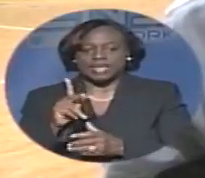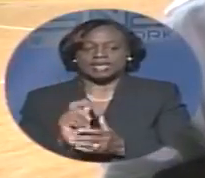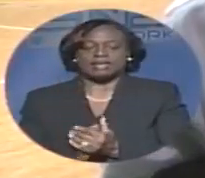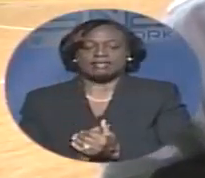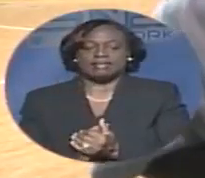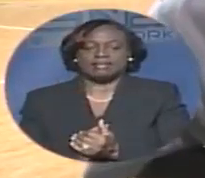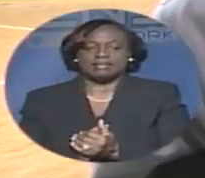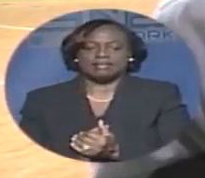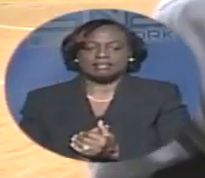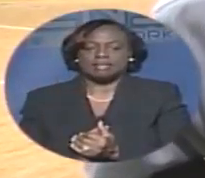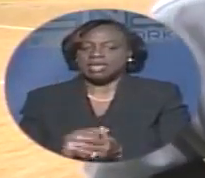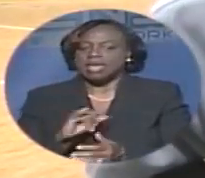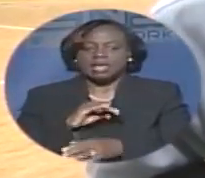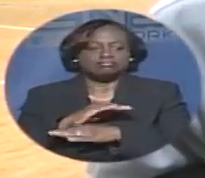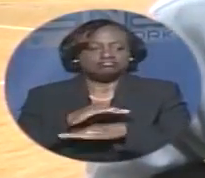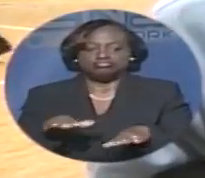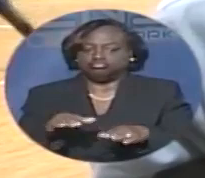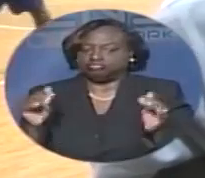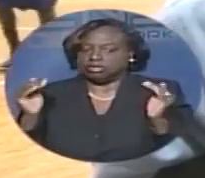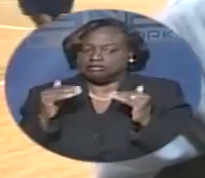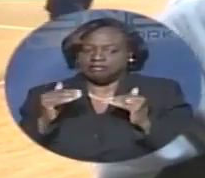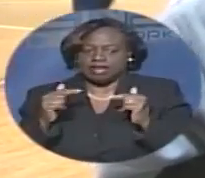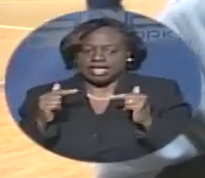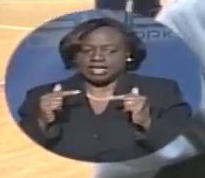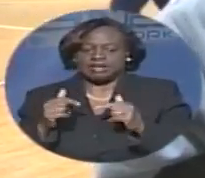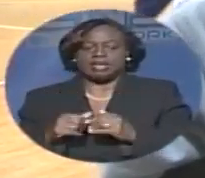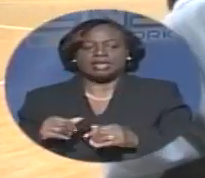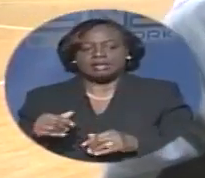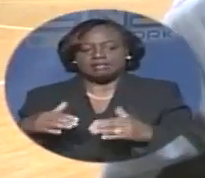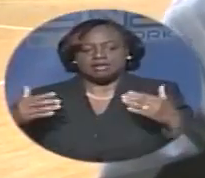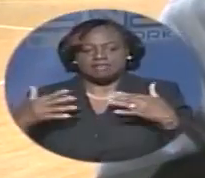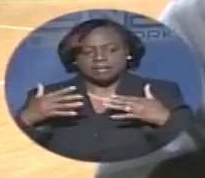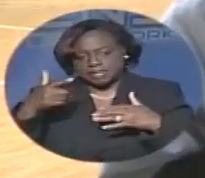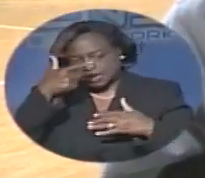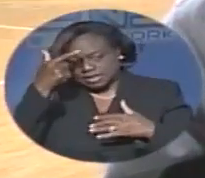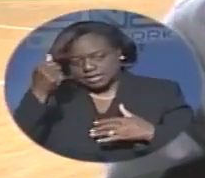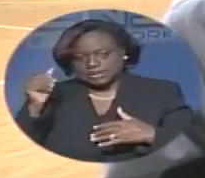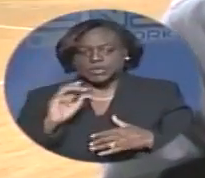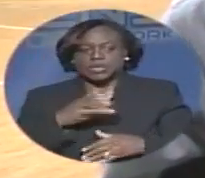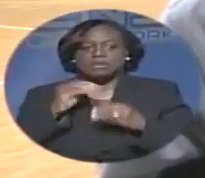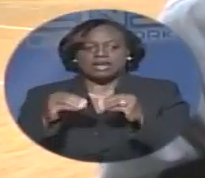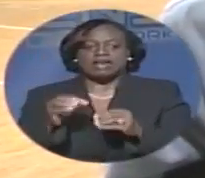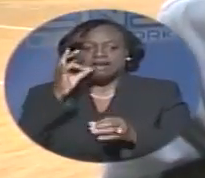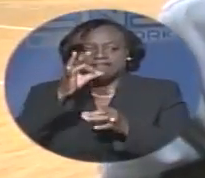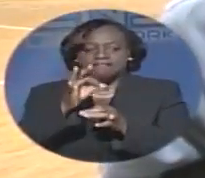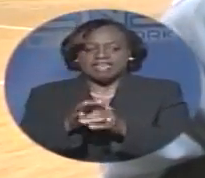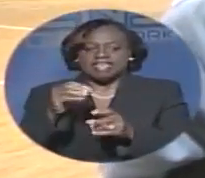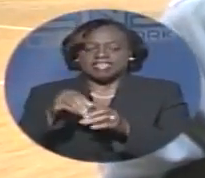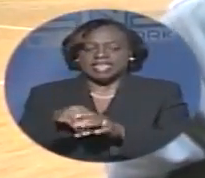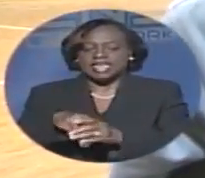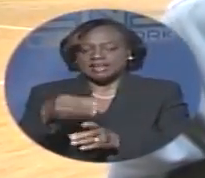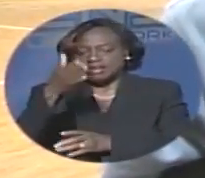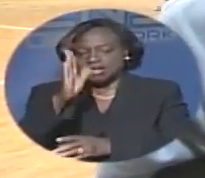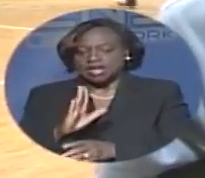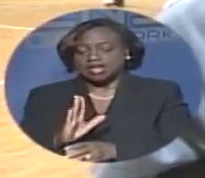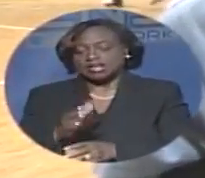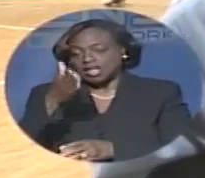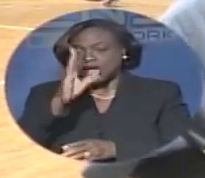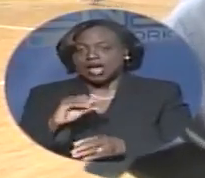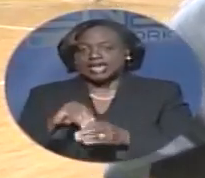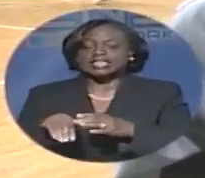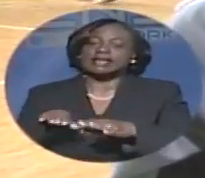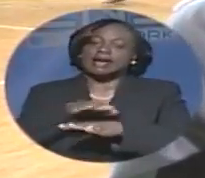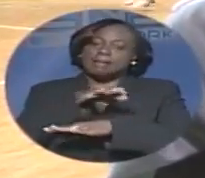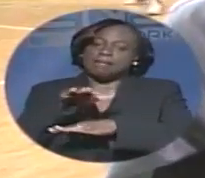fair is concerned, my team, we basically fearless because we put all our faith in God, and God is above any man, you know, so through him, we can do anything. So we're just trying